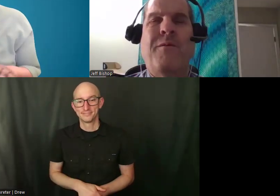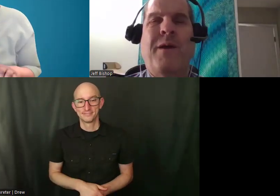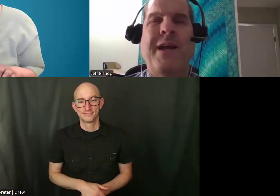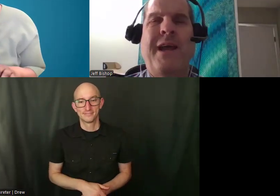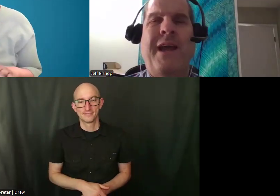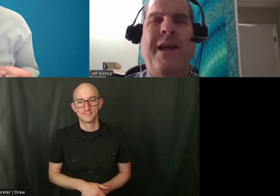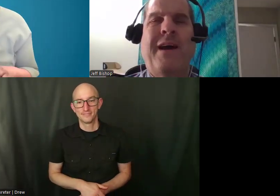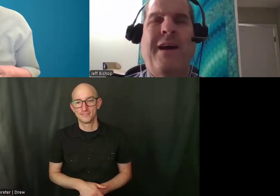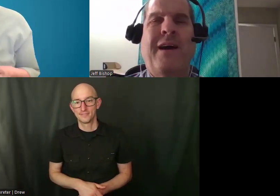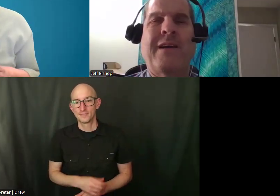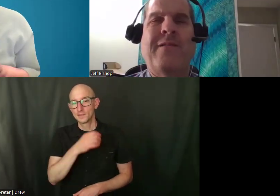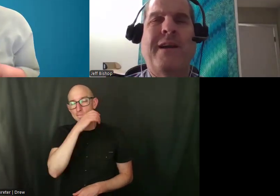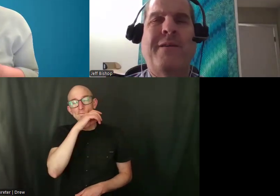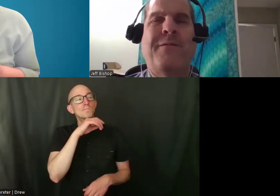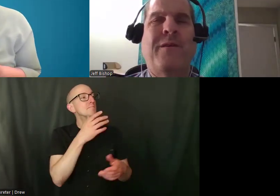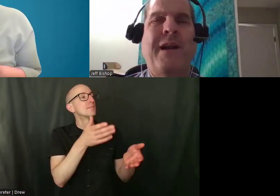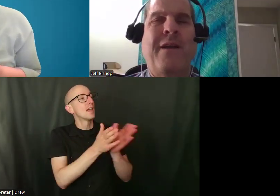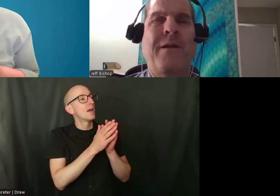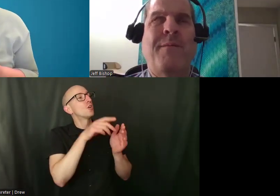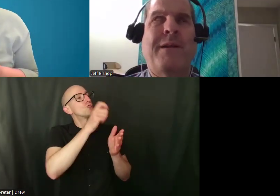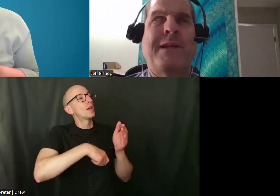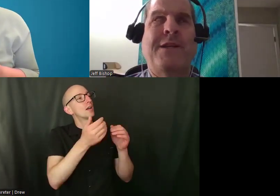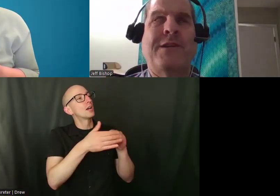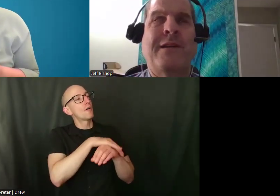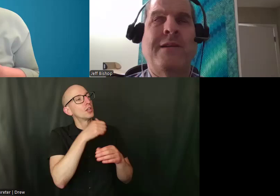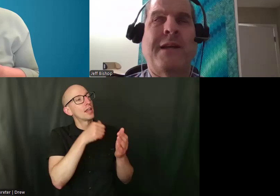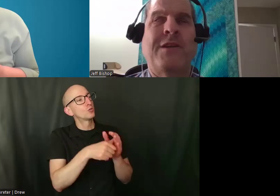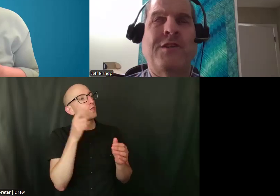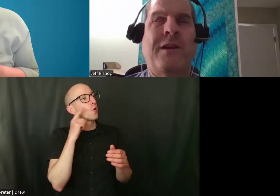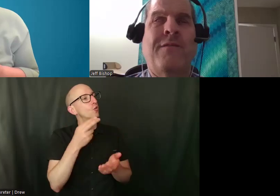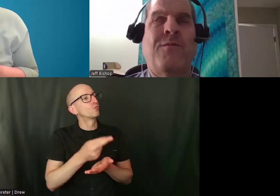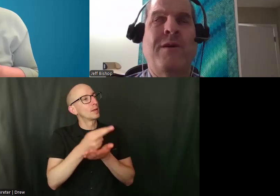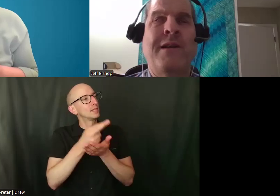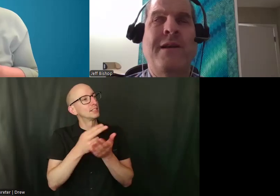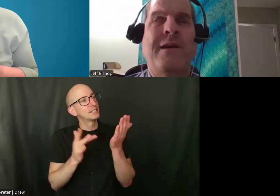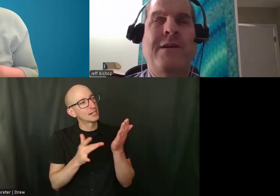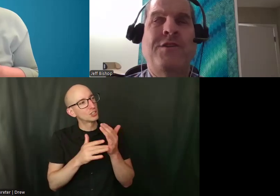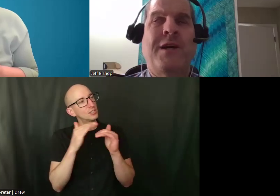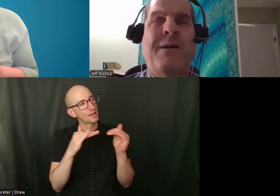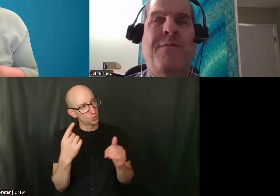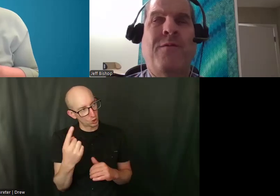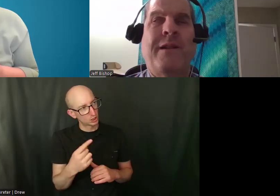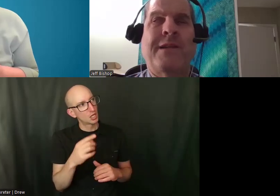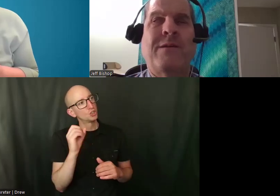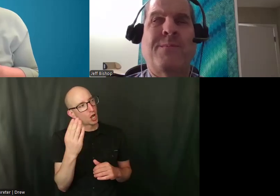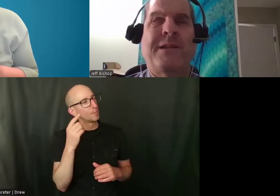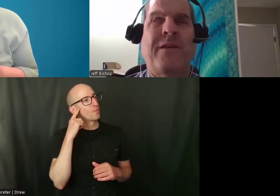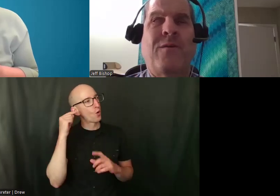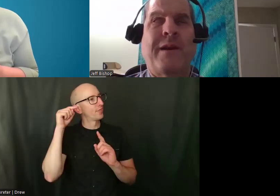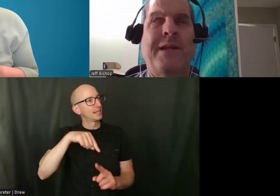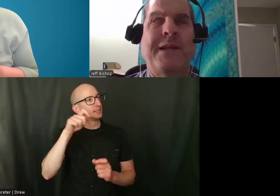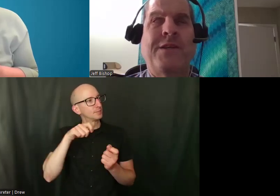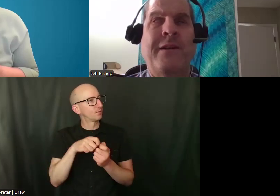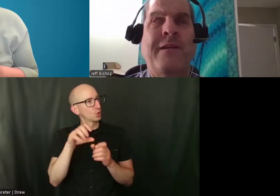Okay. Write a cover letter for a rehabilitation technician level 1 job for this